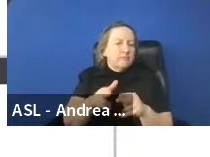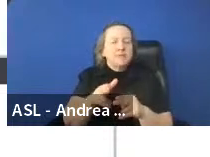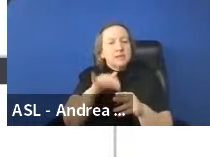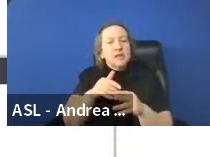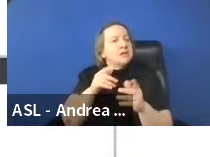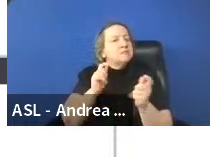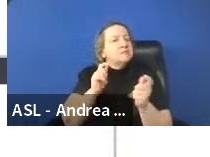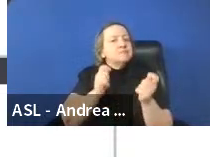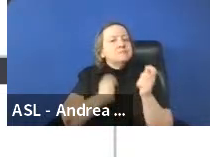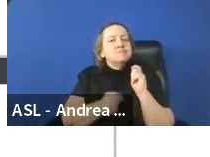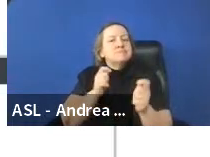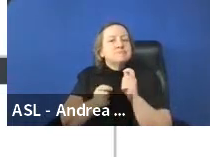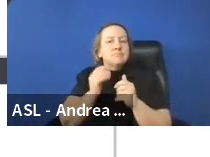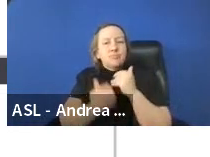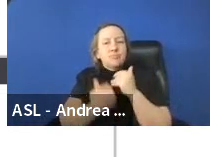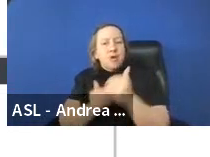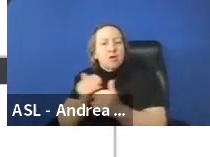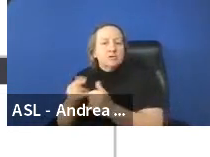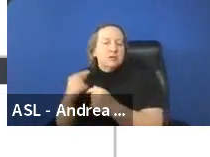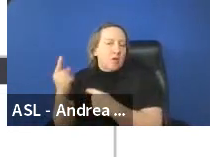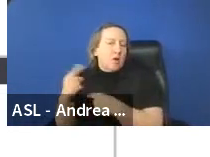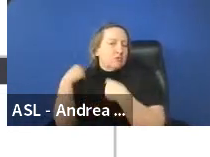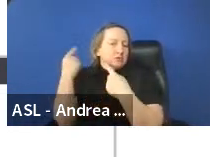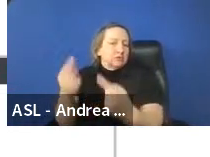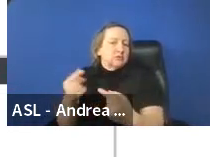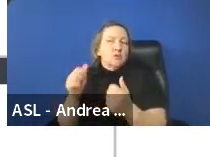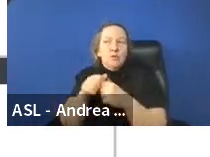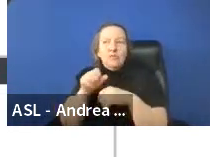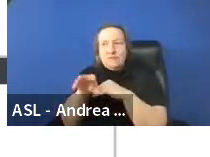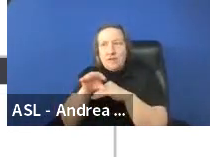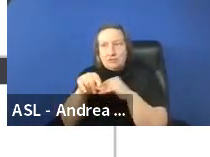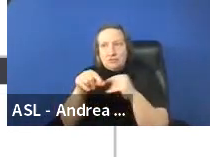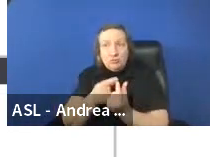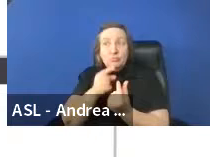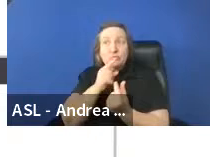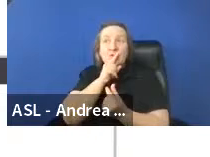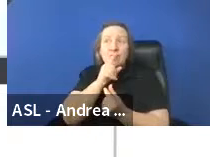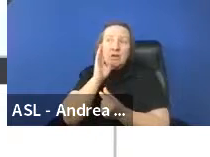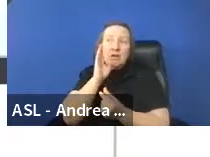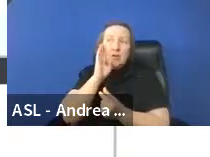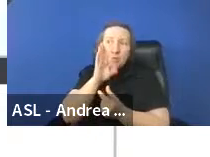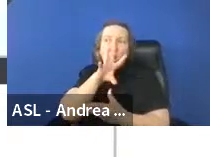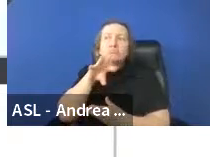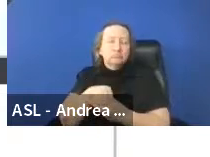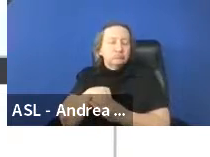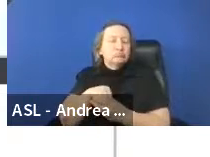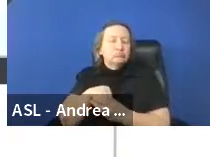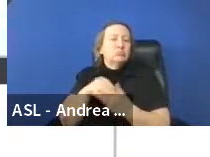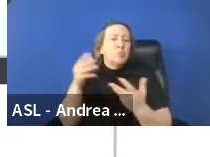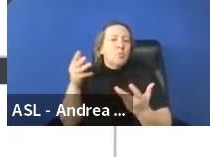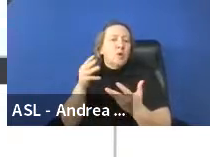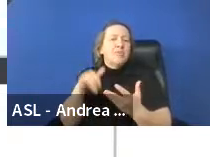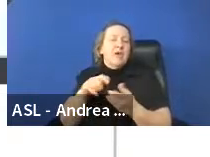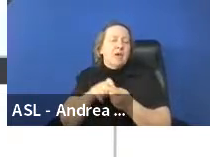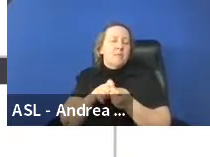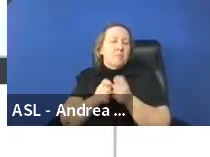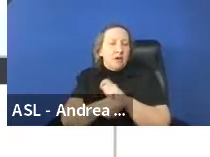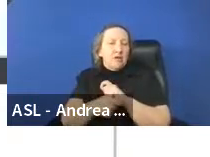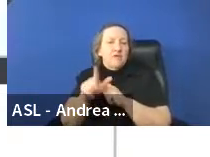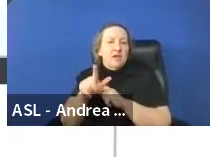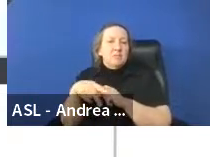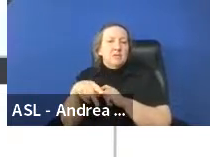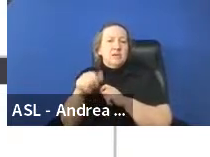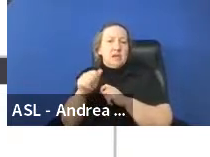an iterative process with our advisory groups, and they're really going to be feeding into what this modified LPA looks